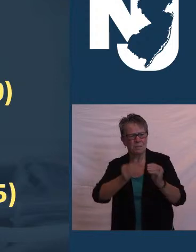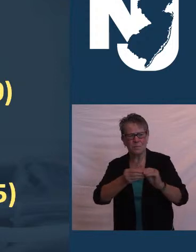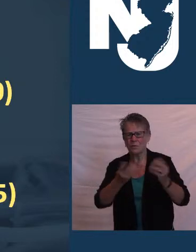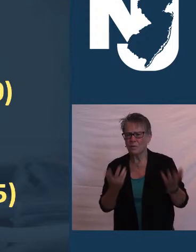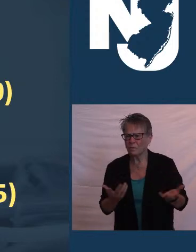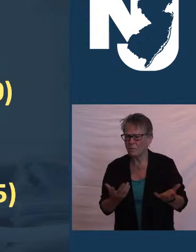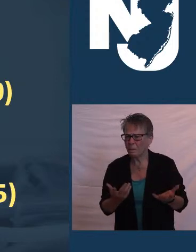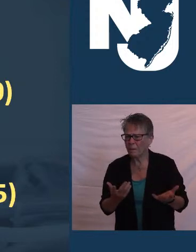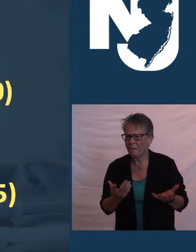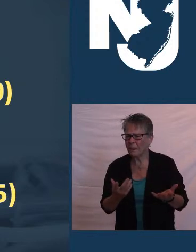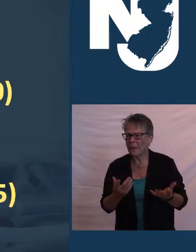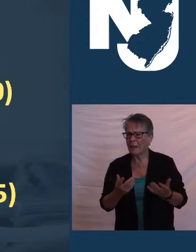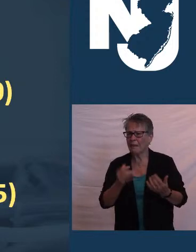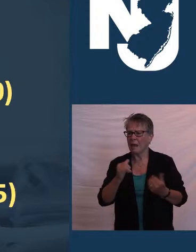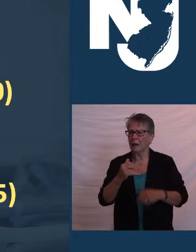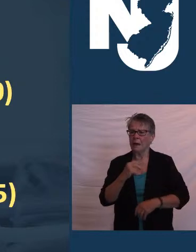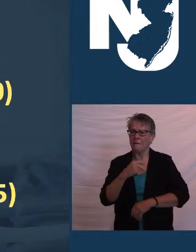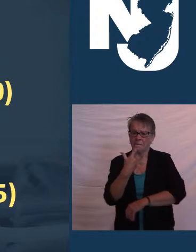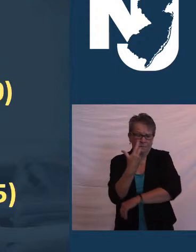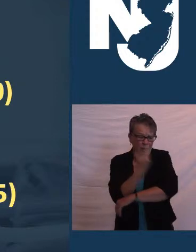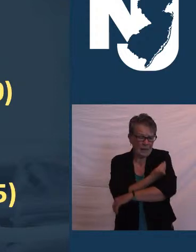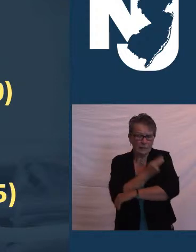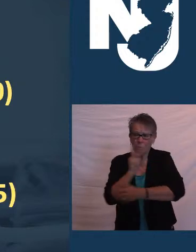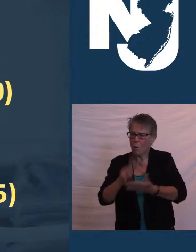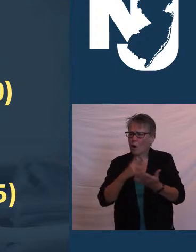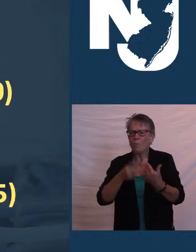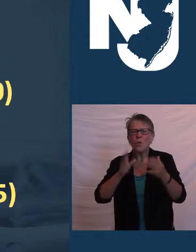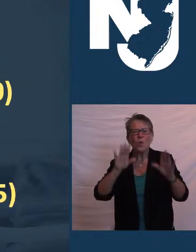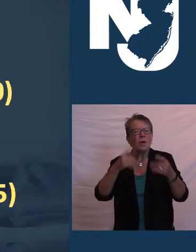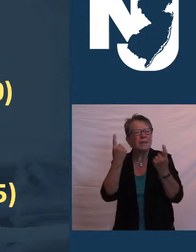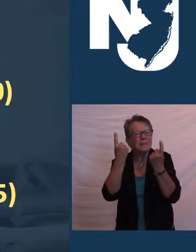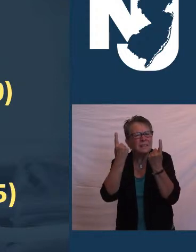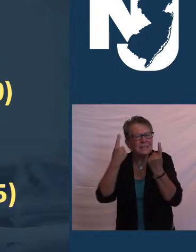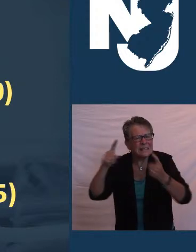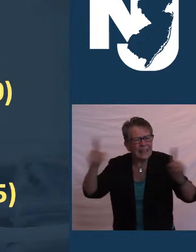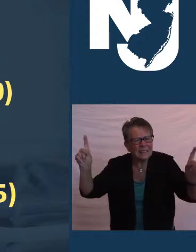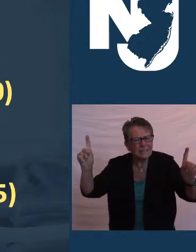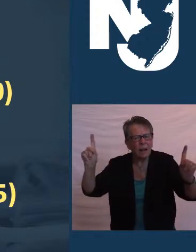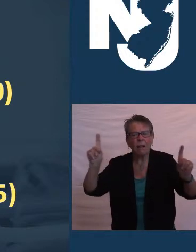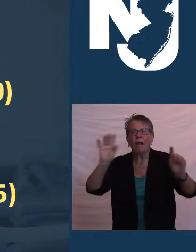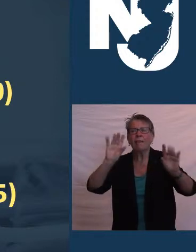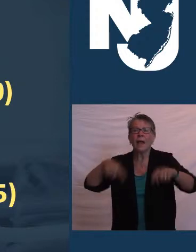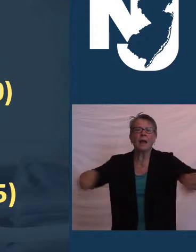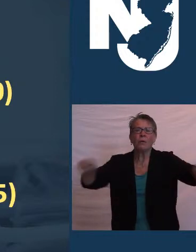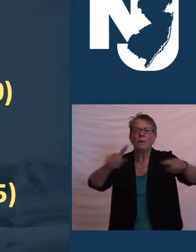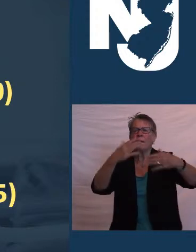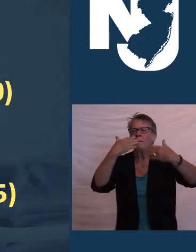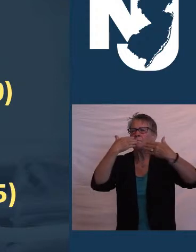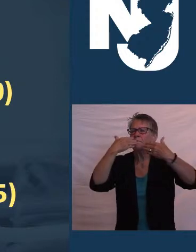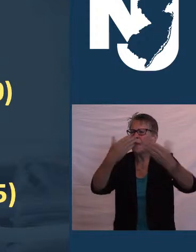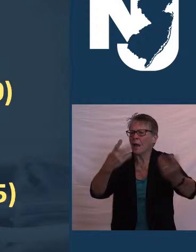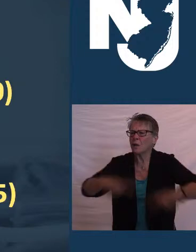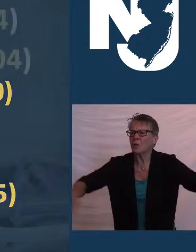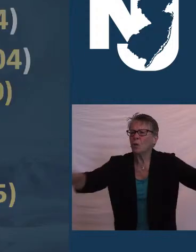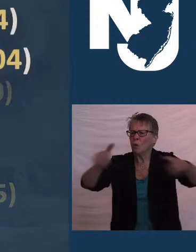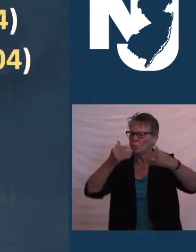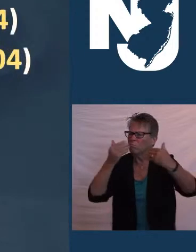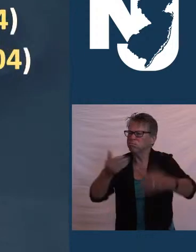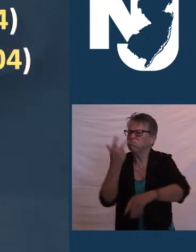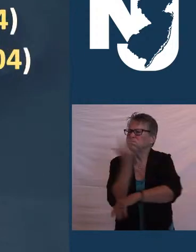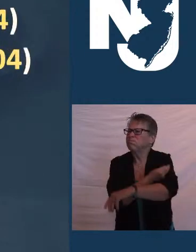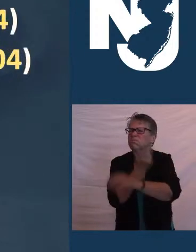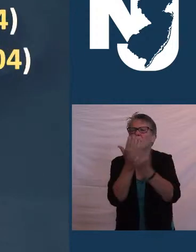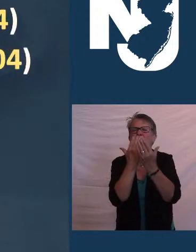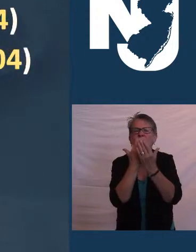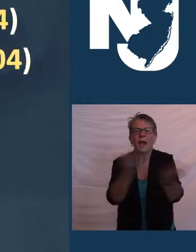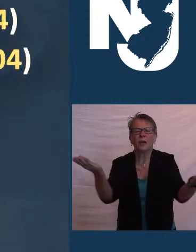you, I say, on behalf of all of us, thank you. Now let's move on to the rest of today's numbers. Here are today's